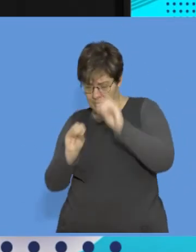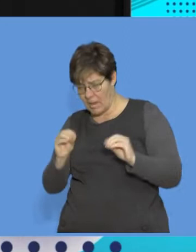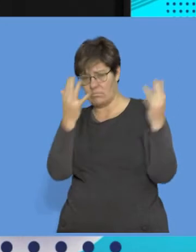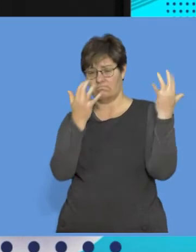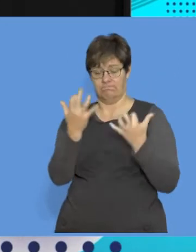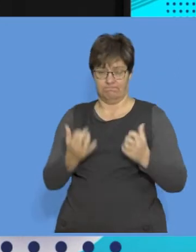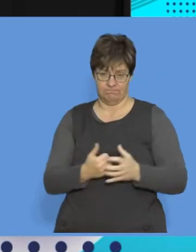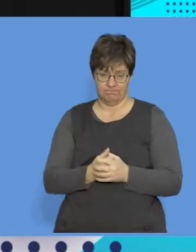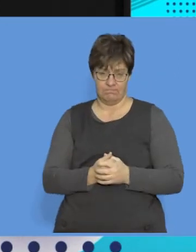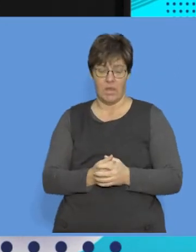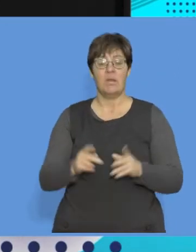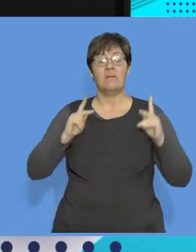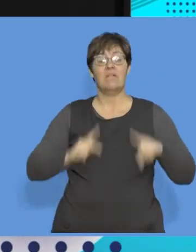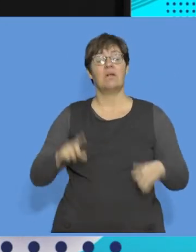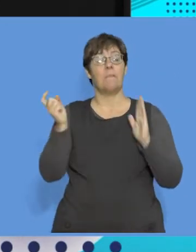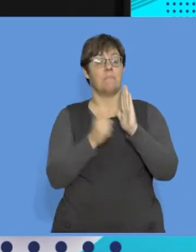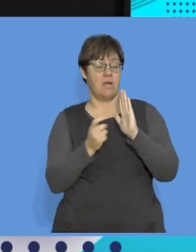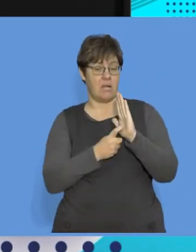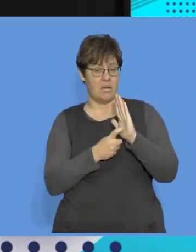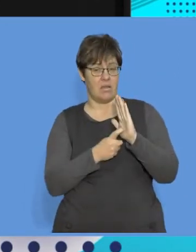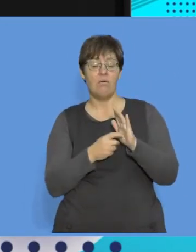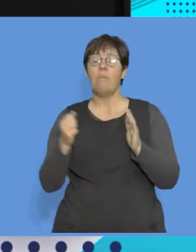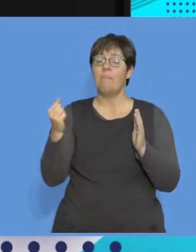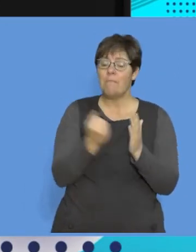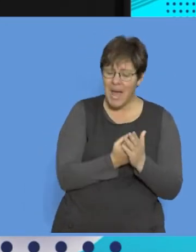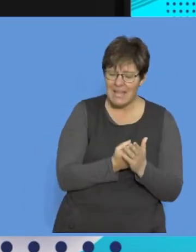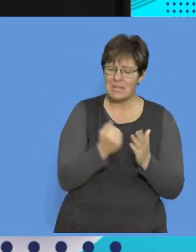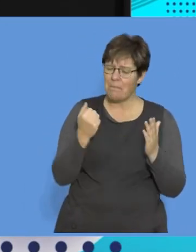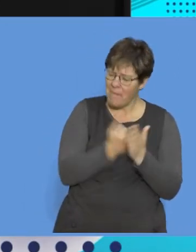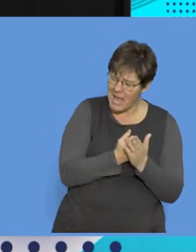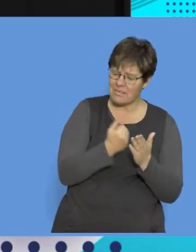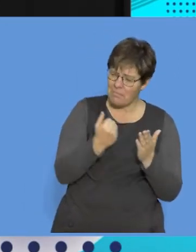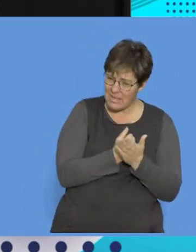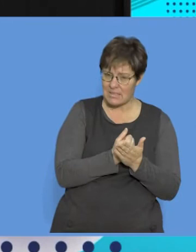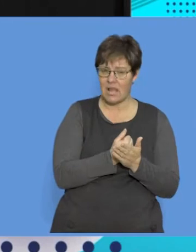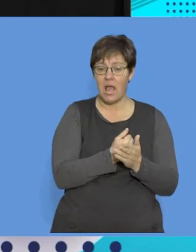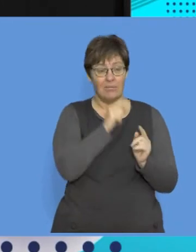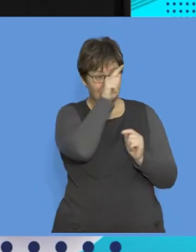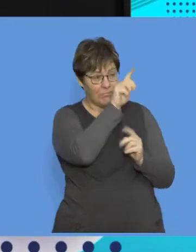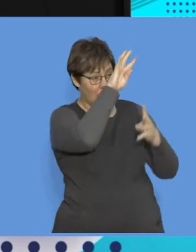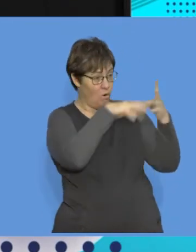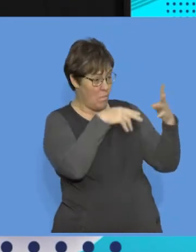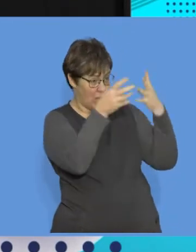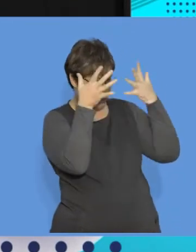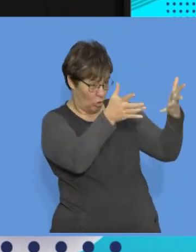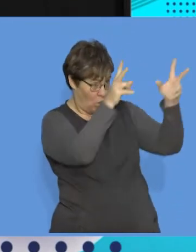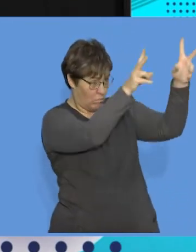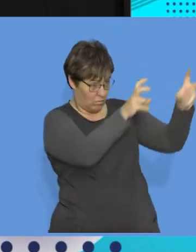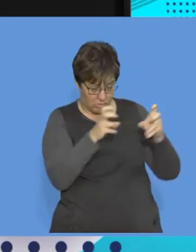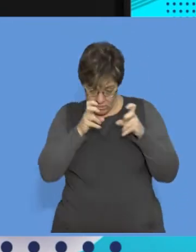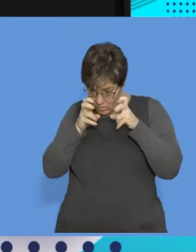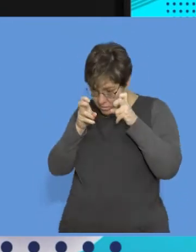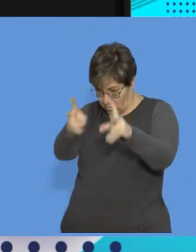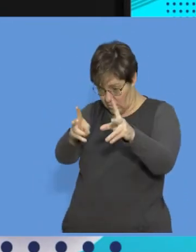that physics is marked, you have to write down the formula as it's given on the data sheet.